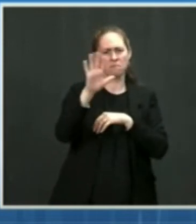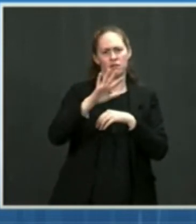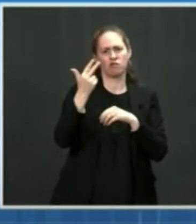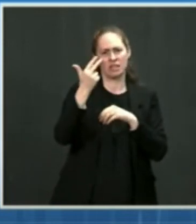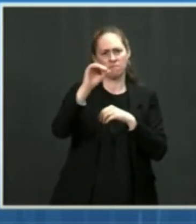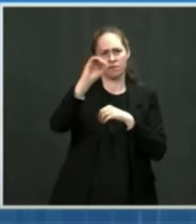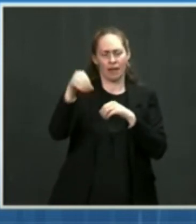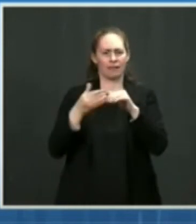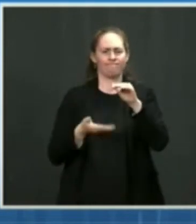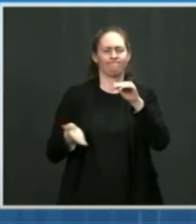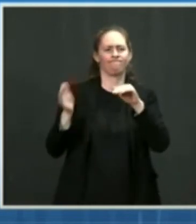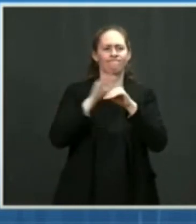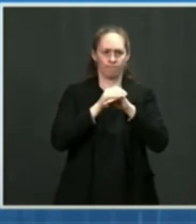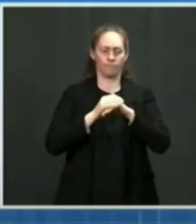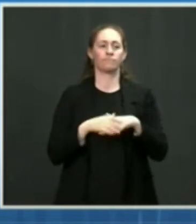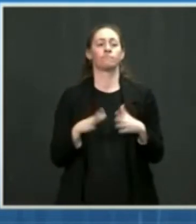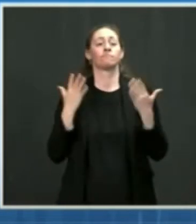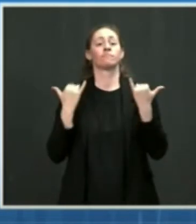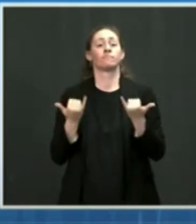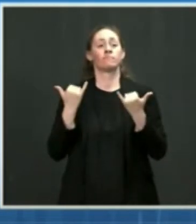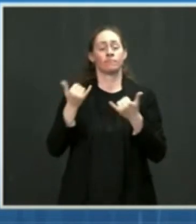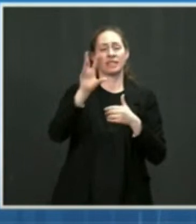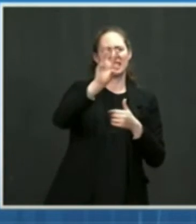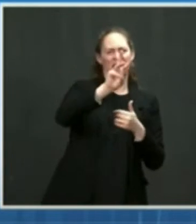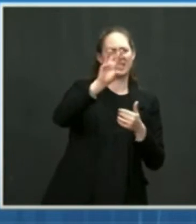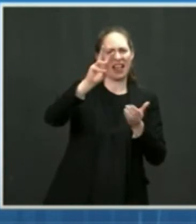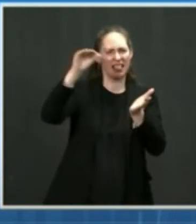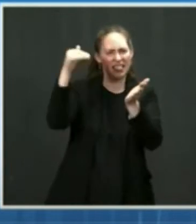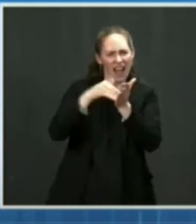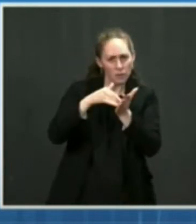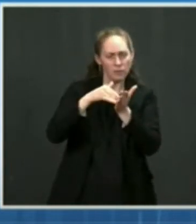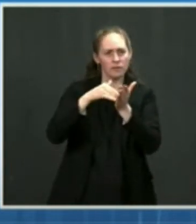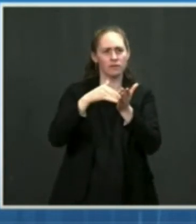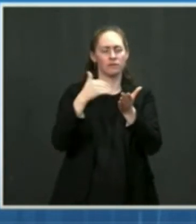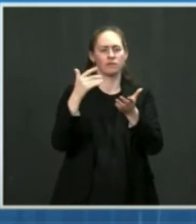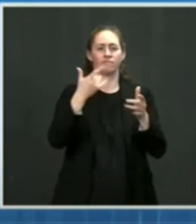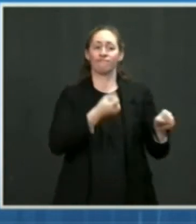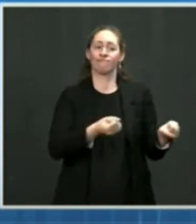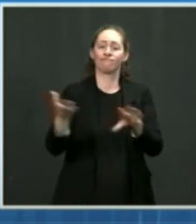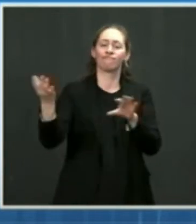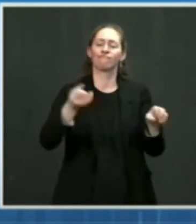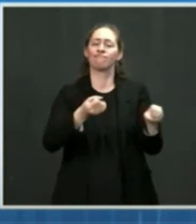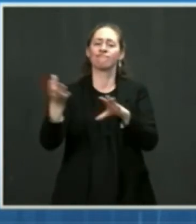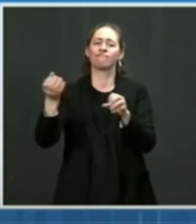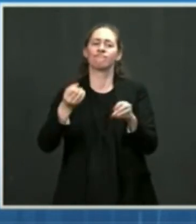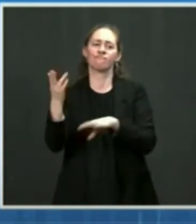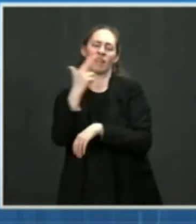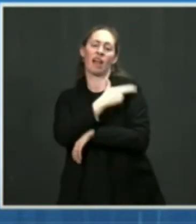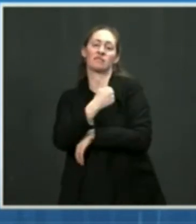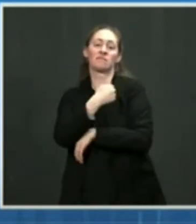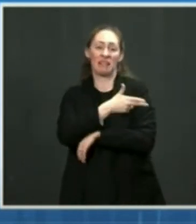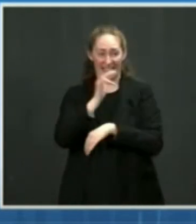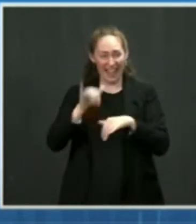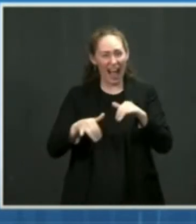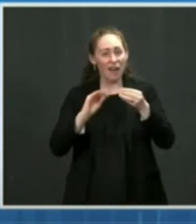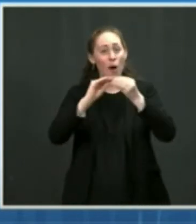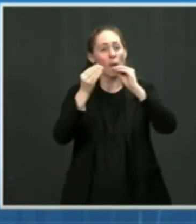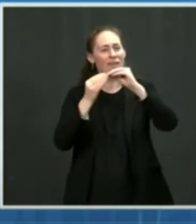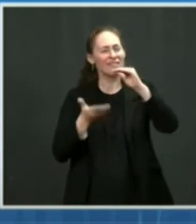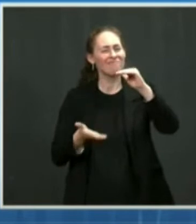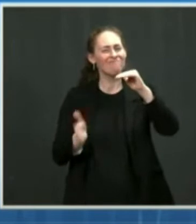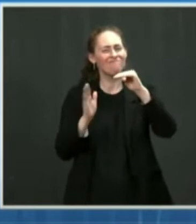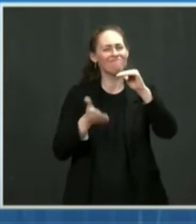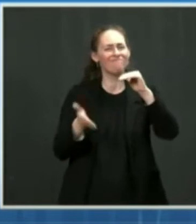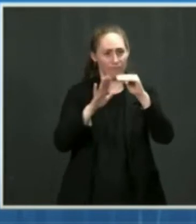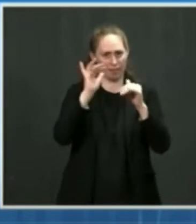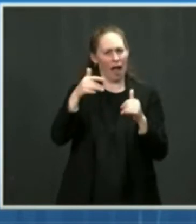over 66,000 cases daily. Hospital admissions also continue to increase. The most recent 7-day average, a